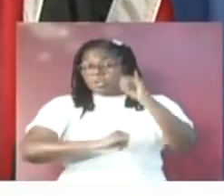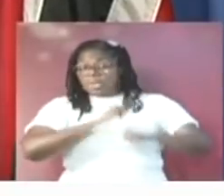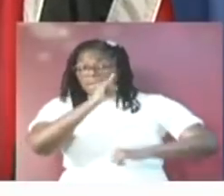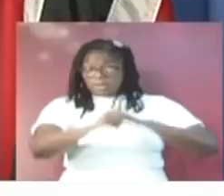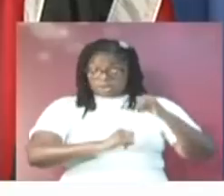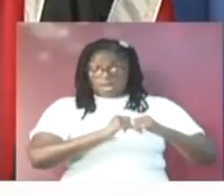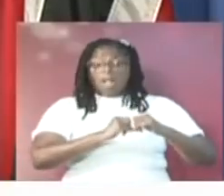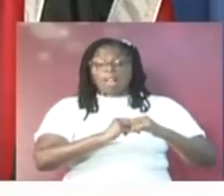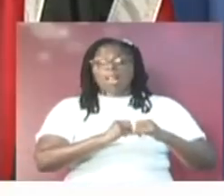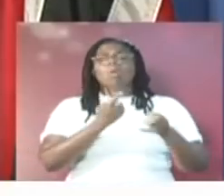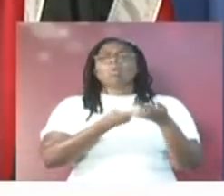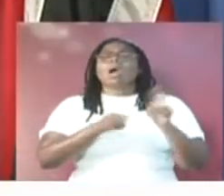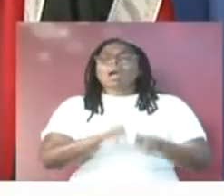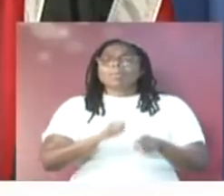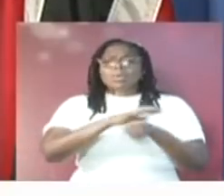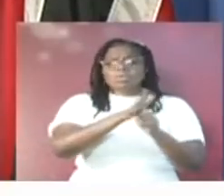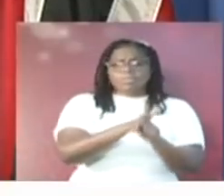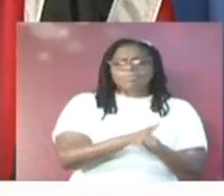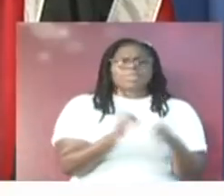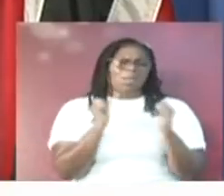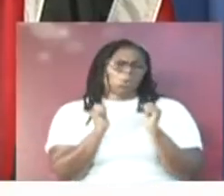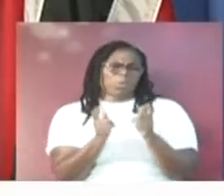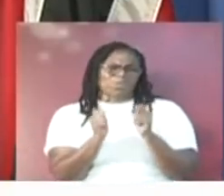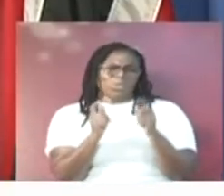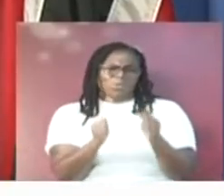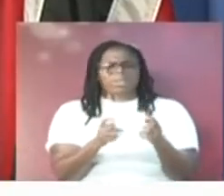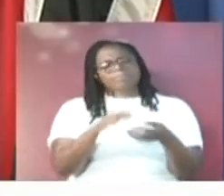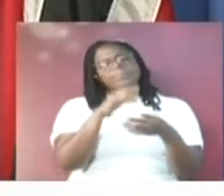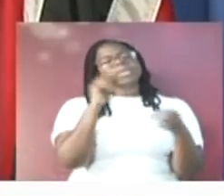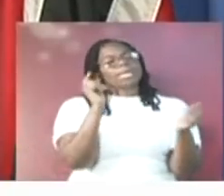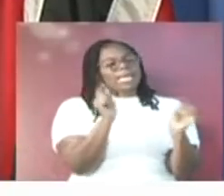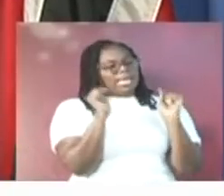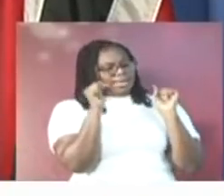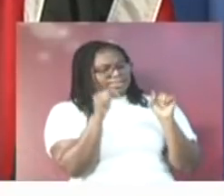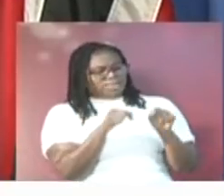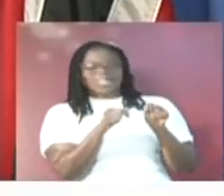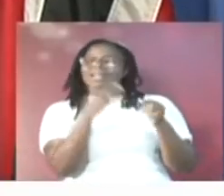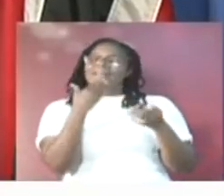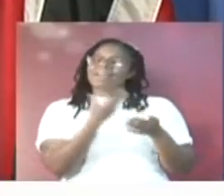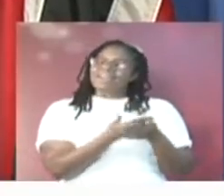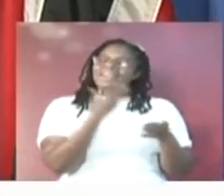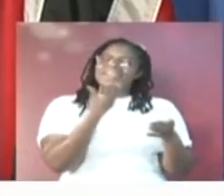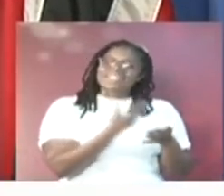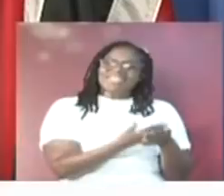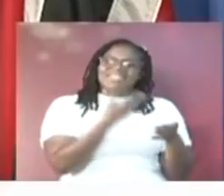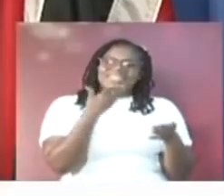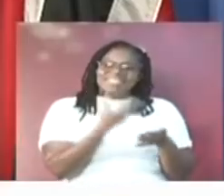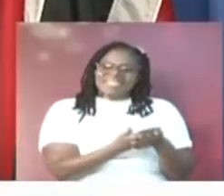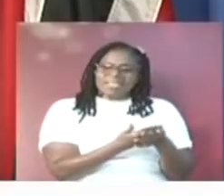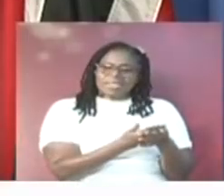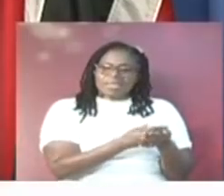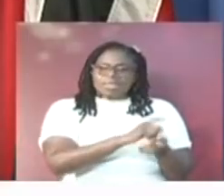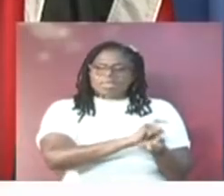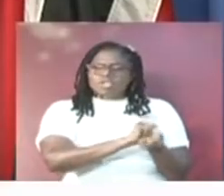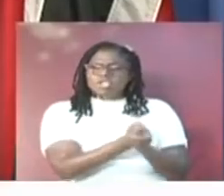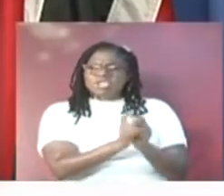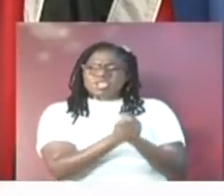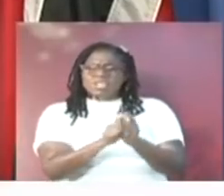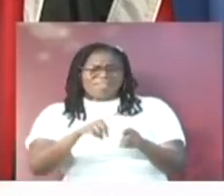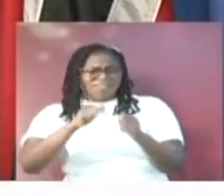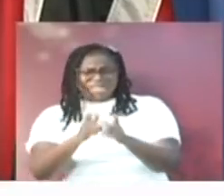a situation of good to bad to woeful very, very